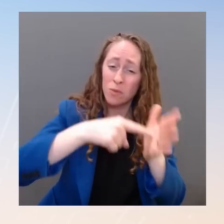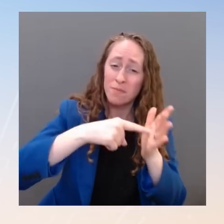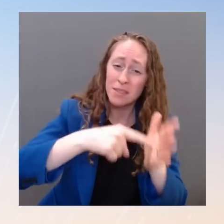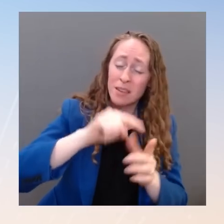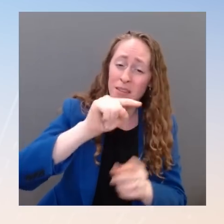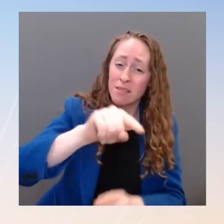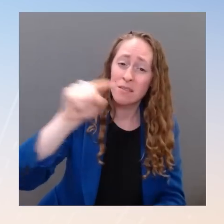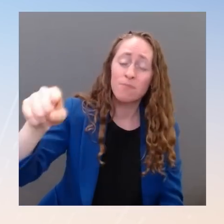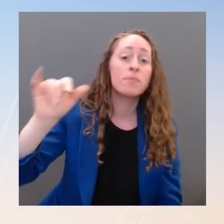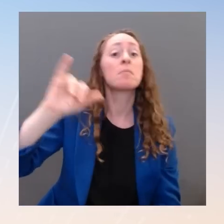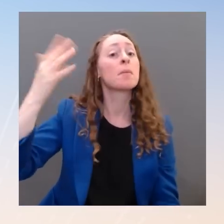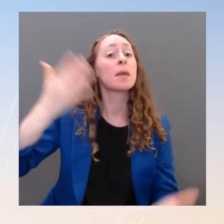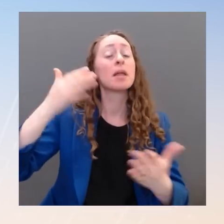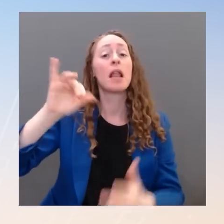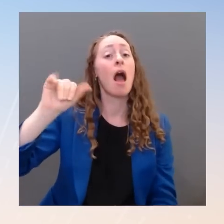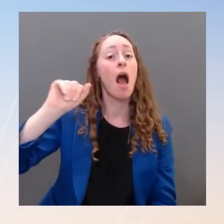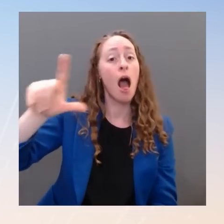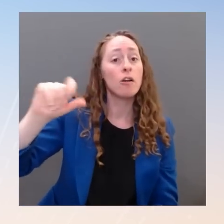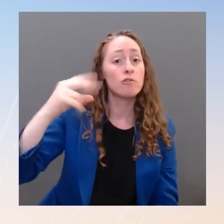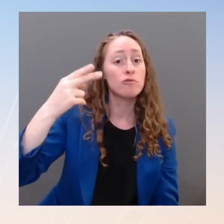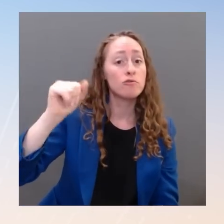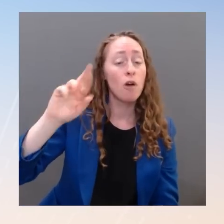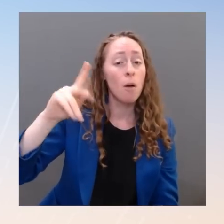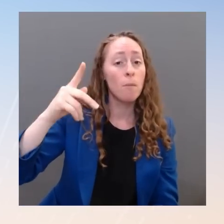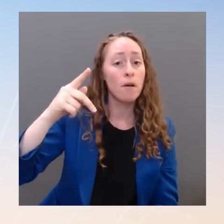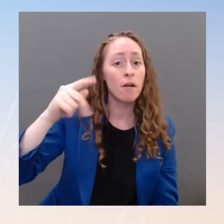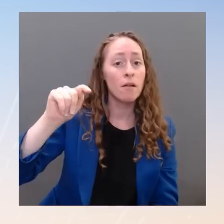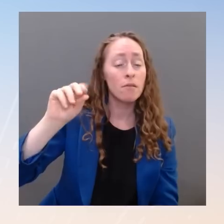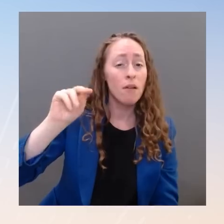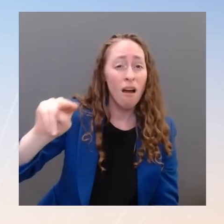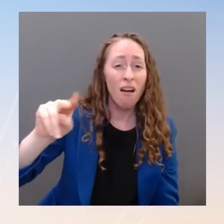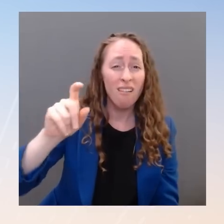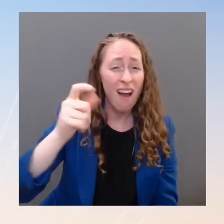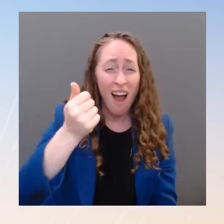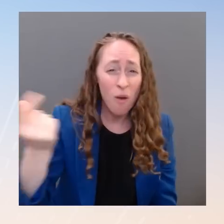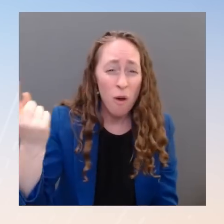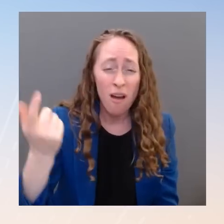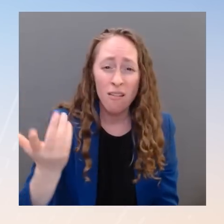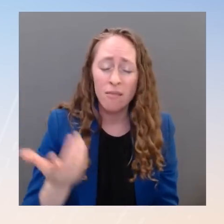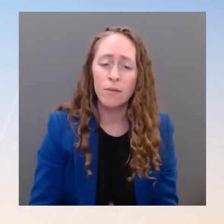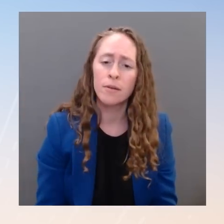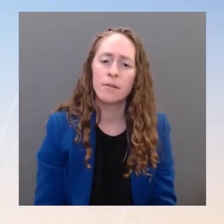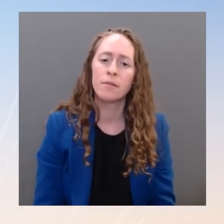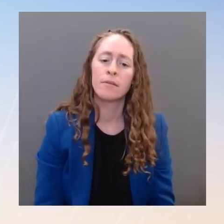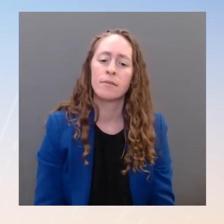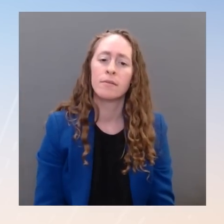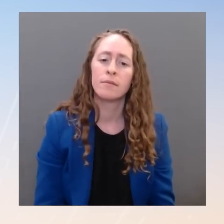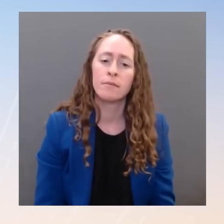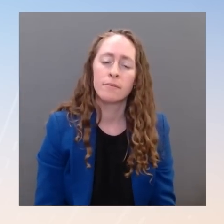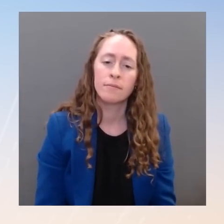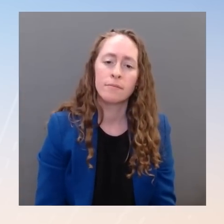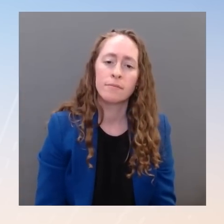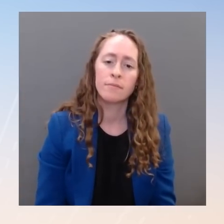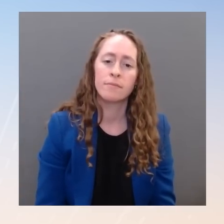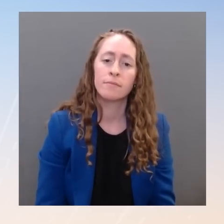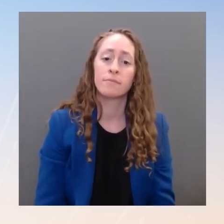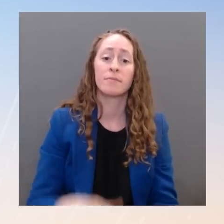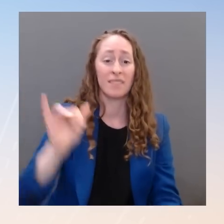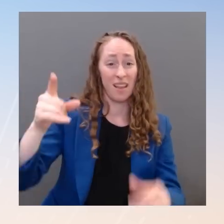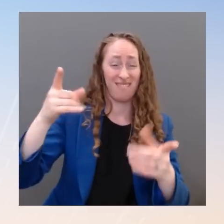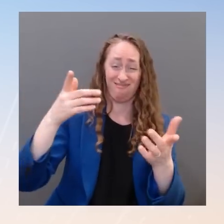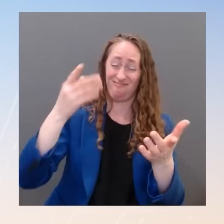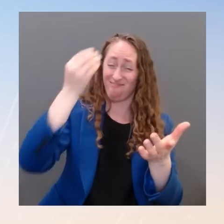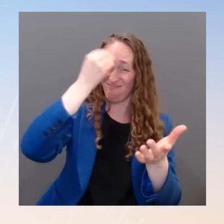course. You know, this is a public health decision made by the FDA. And the objective of it was